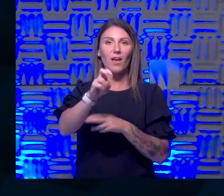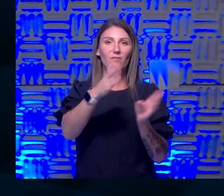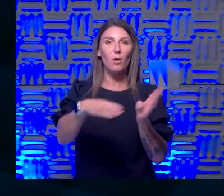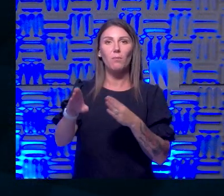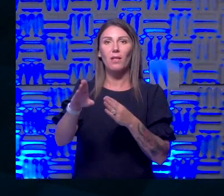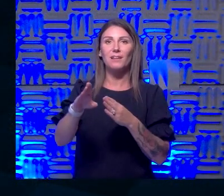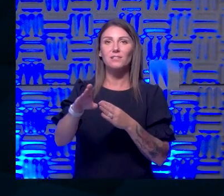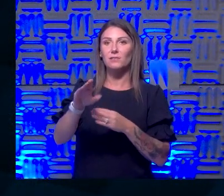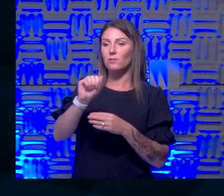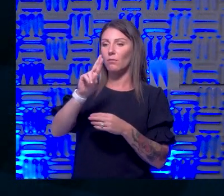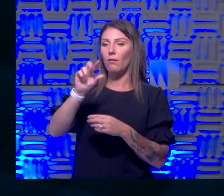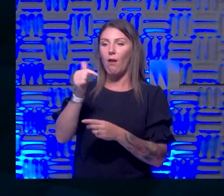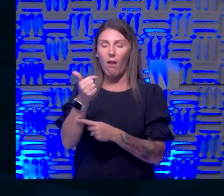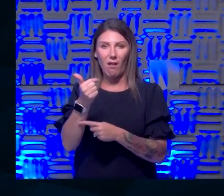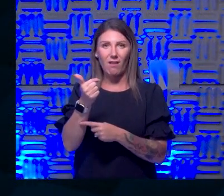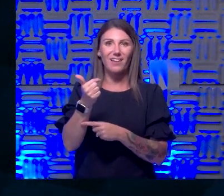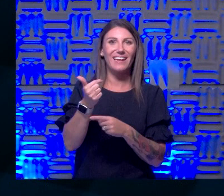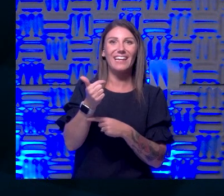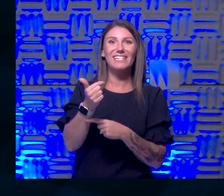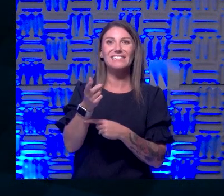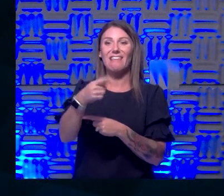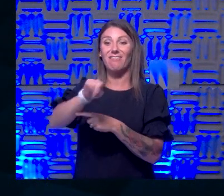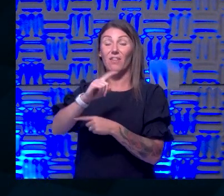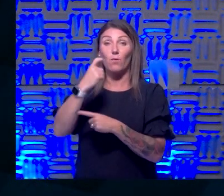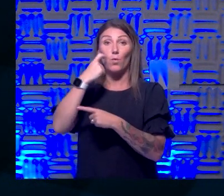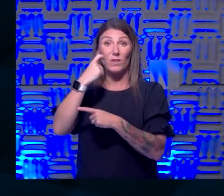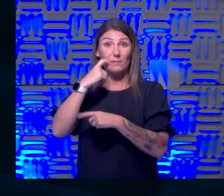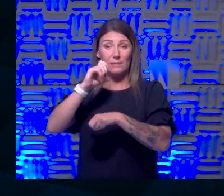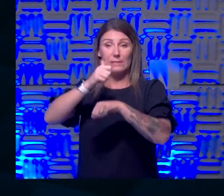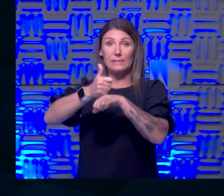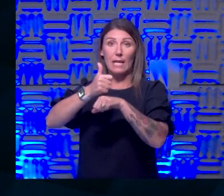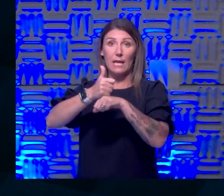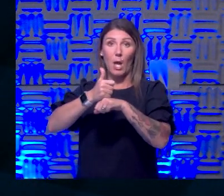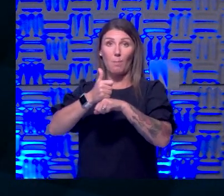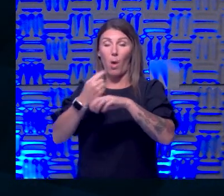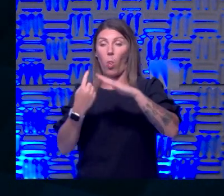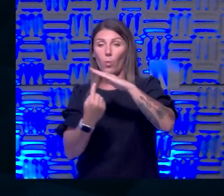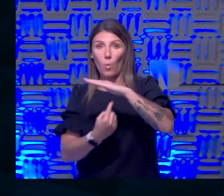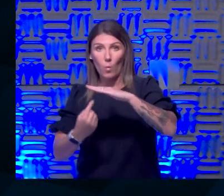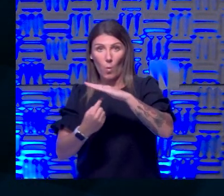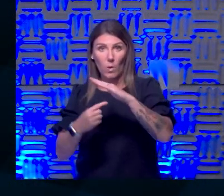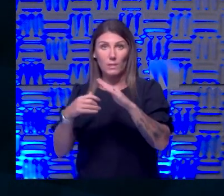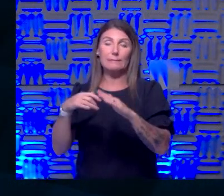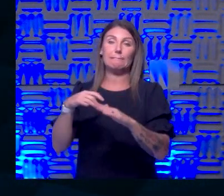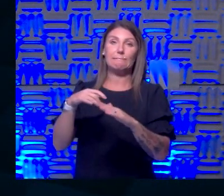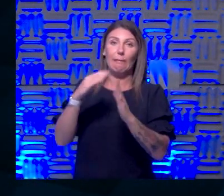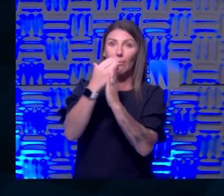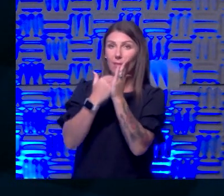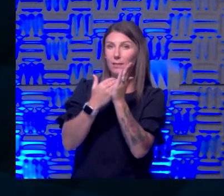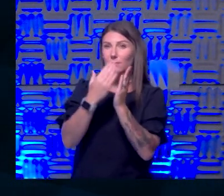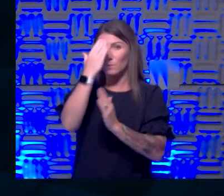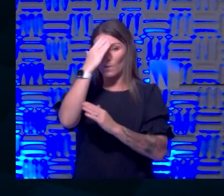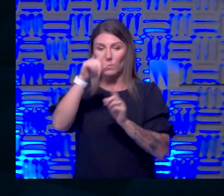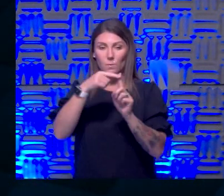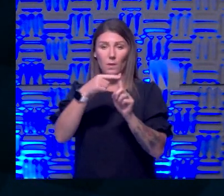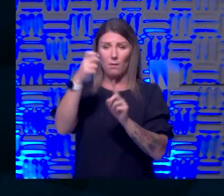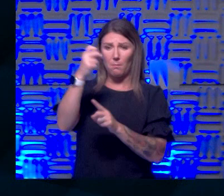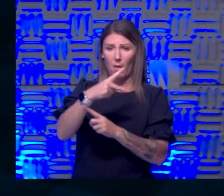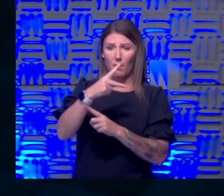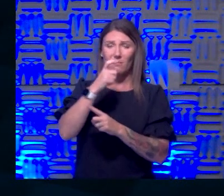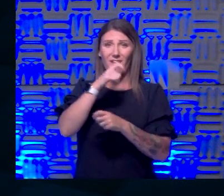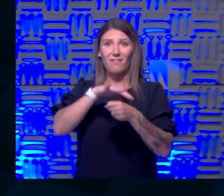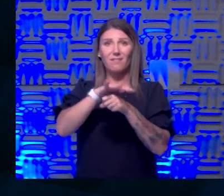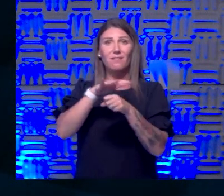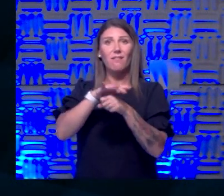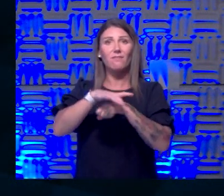to a state that has recently been put on the quarantine list. She knows that when she gets back, there's not going to be enough time to quarantine before